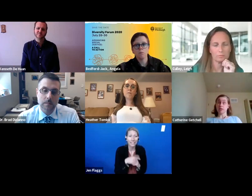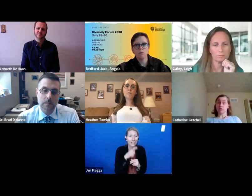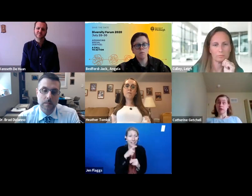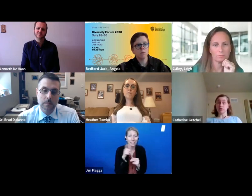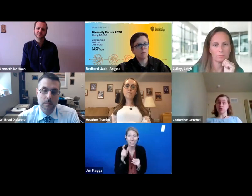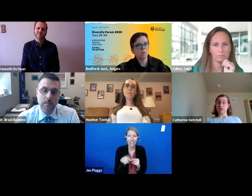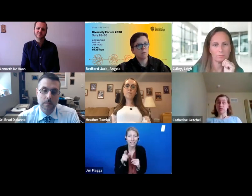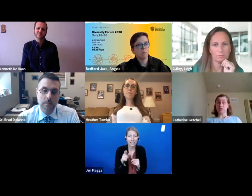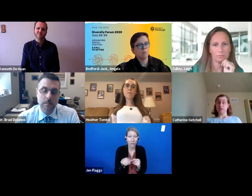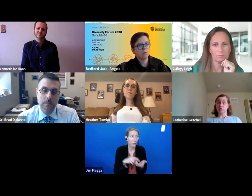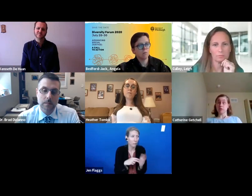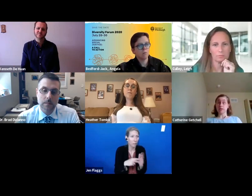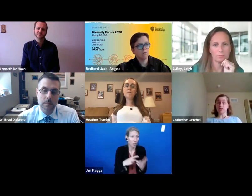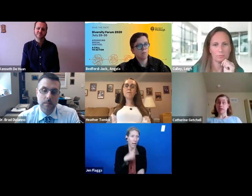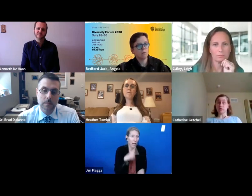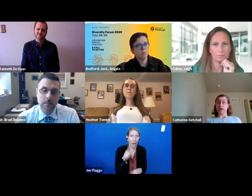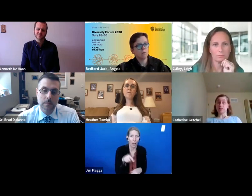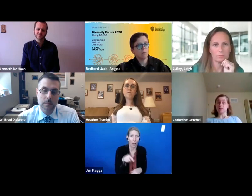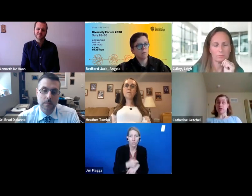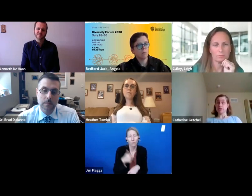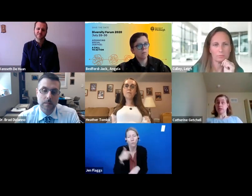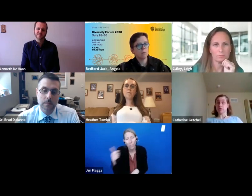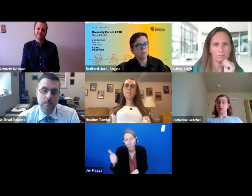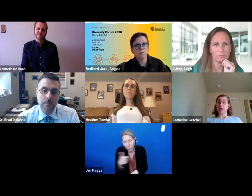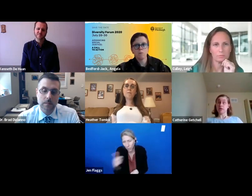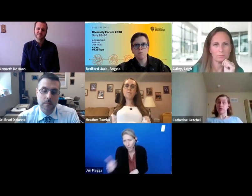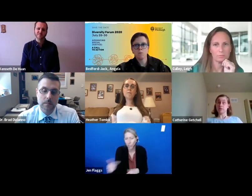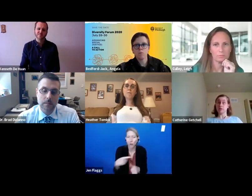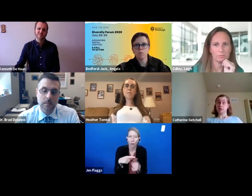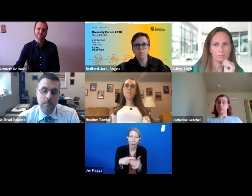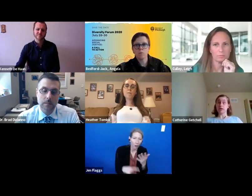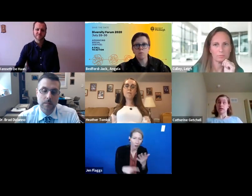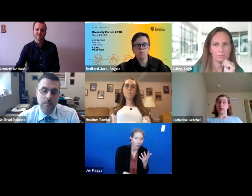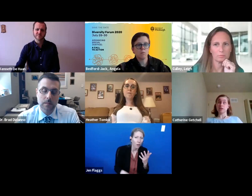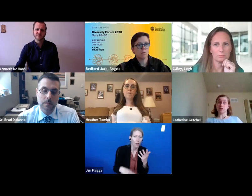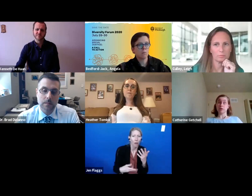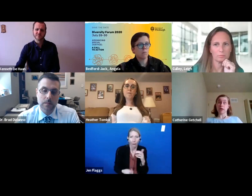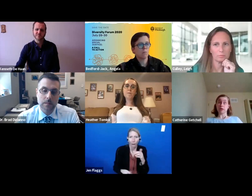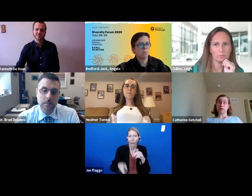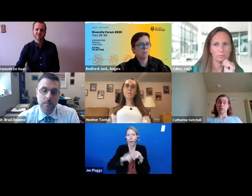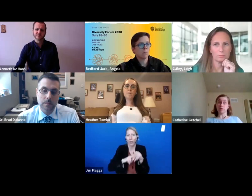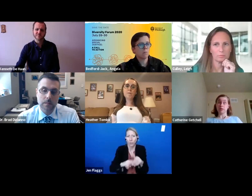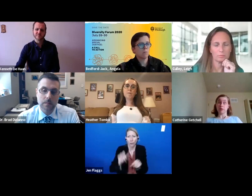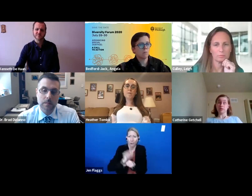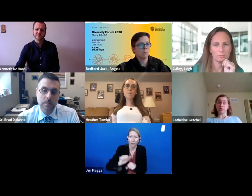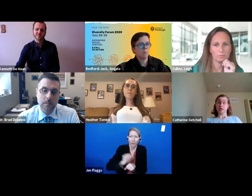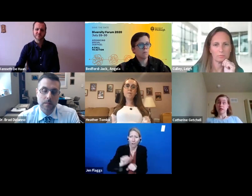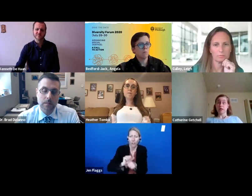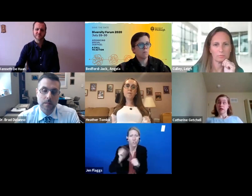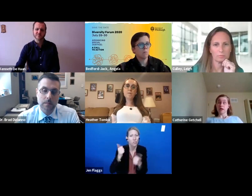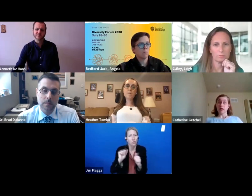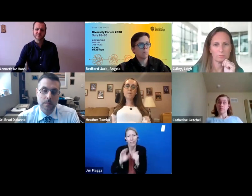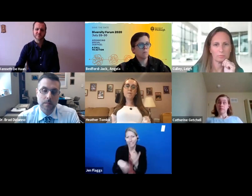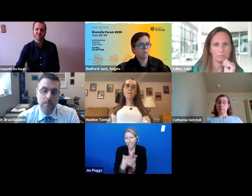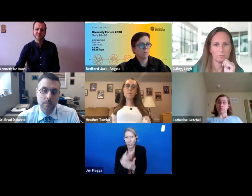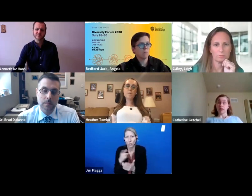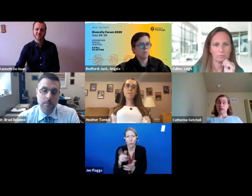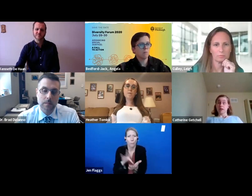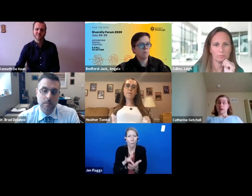them arranging transportation, arranging all kinds of things that would allow them to get to a medical appointment in person.